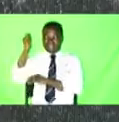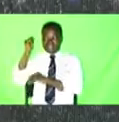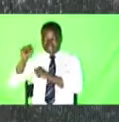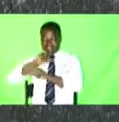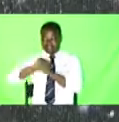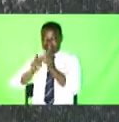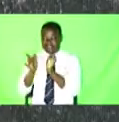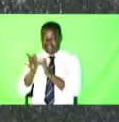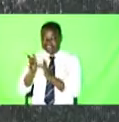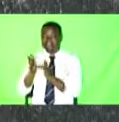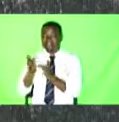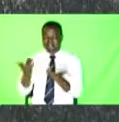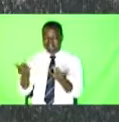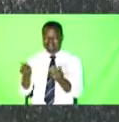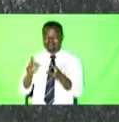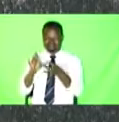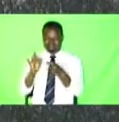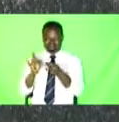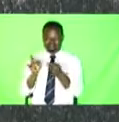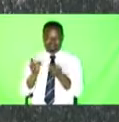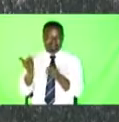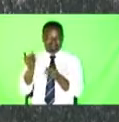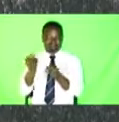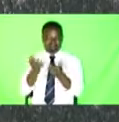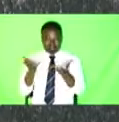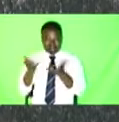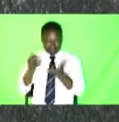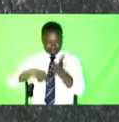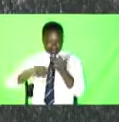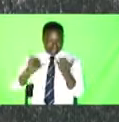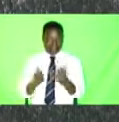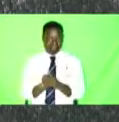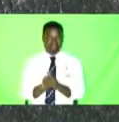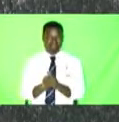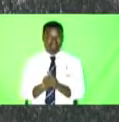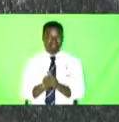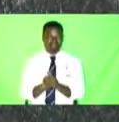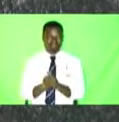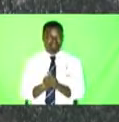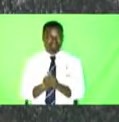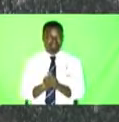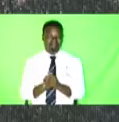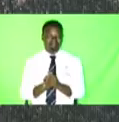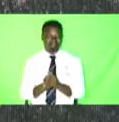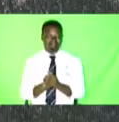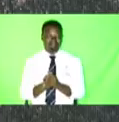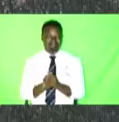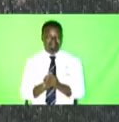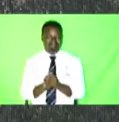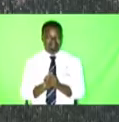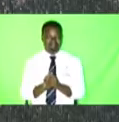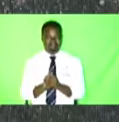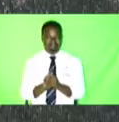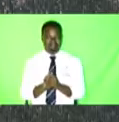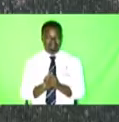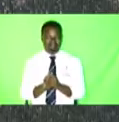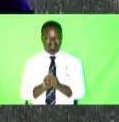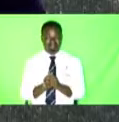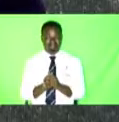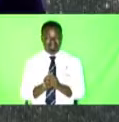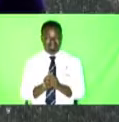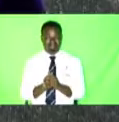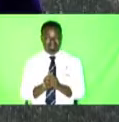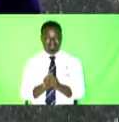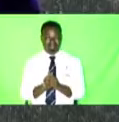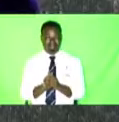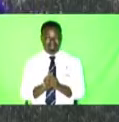Son. So if God has sworn, let's listen to his testimony about the Son and the fact that he is the